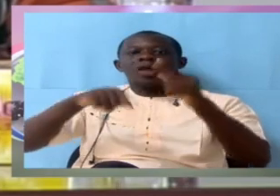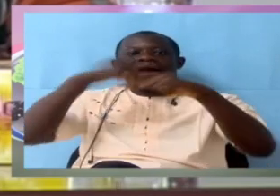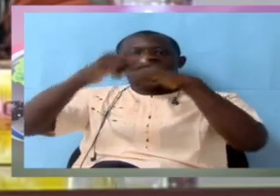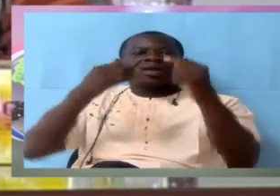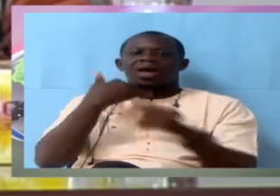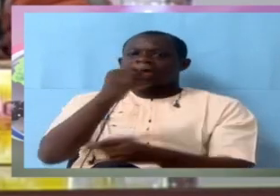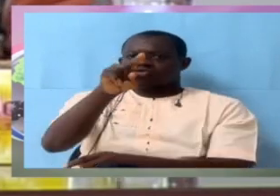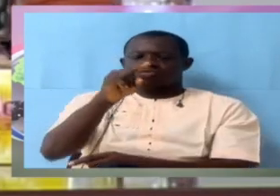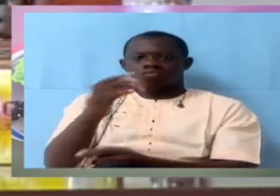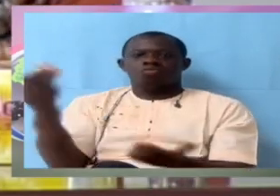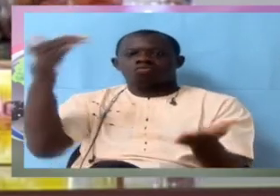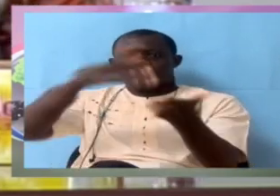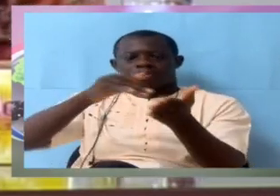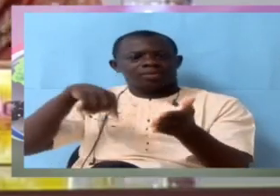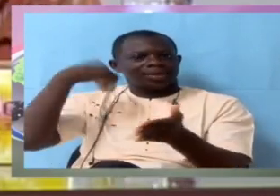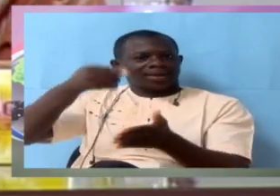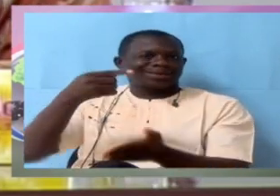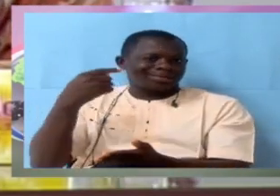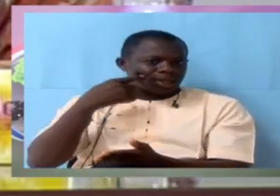day.